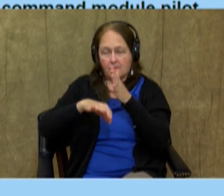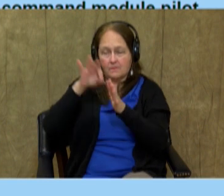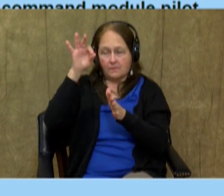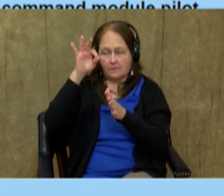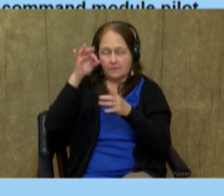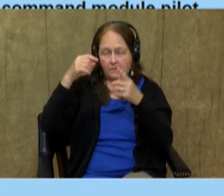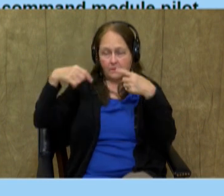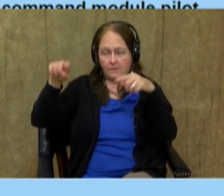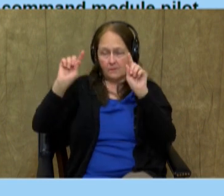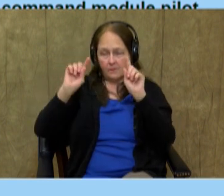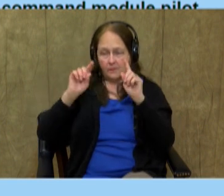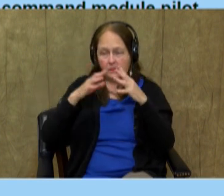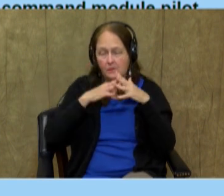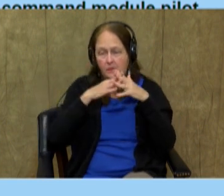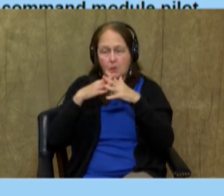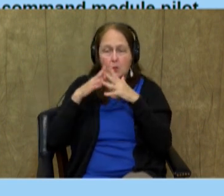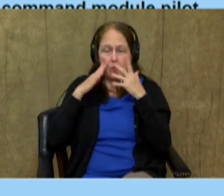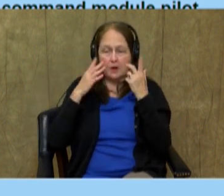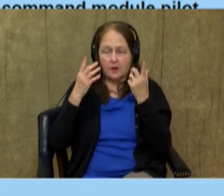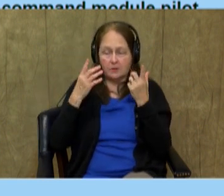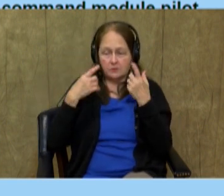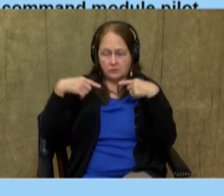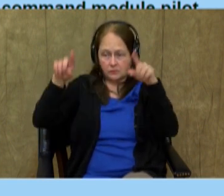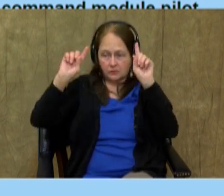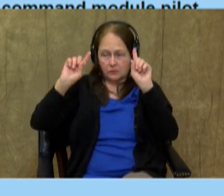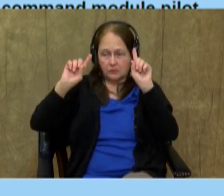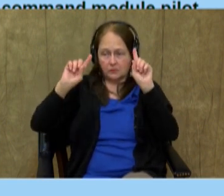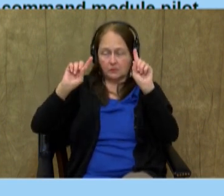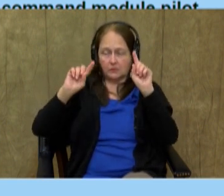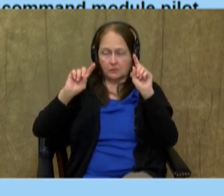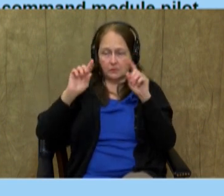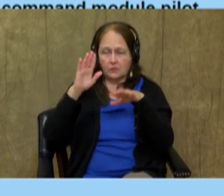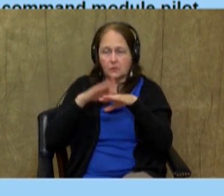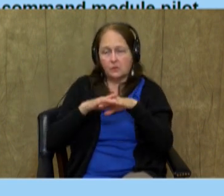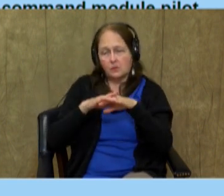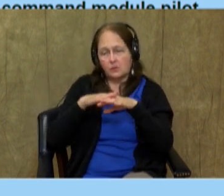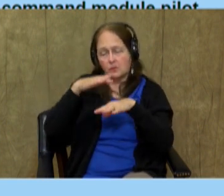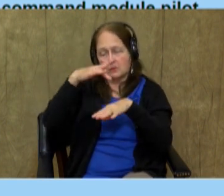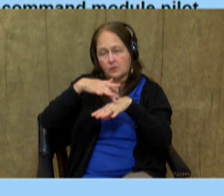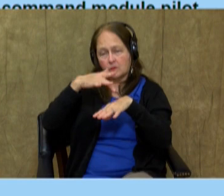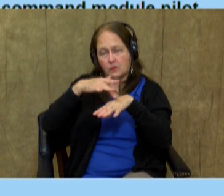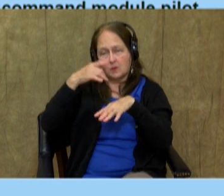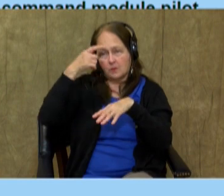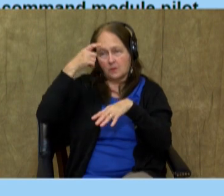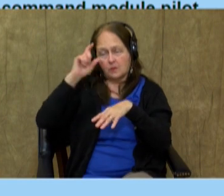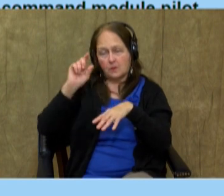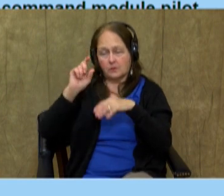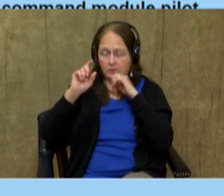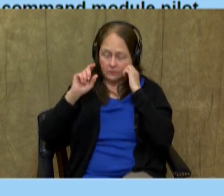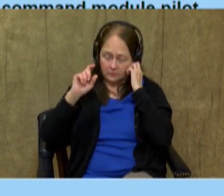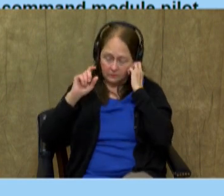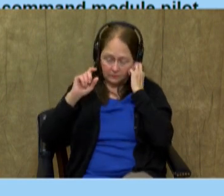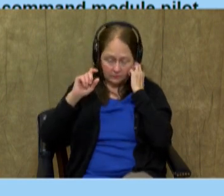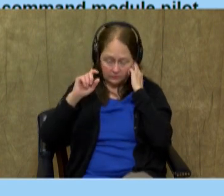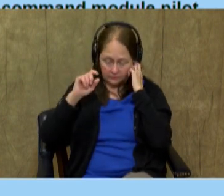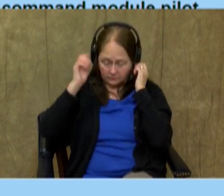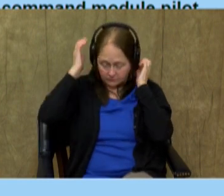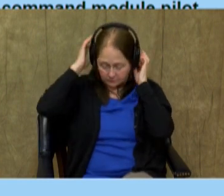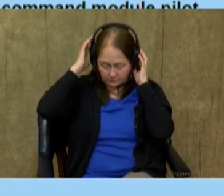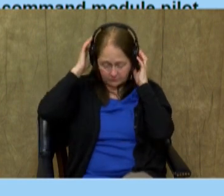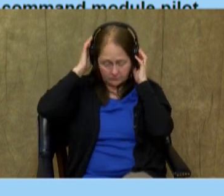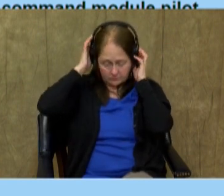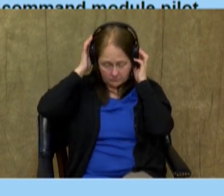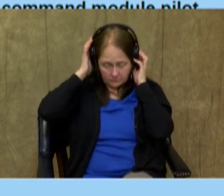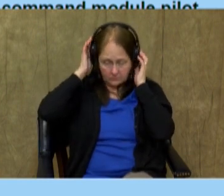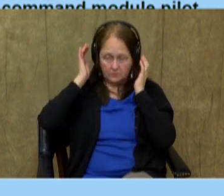finally, as Americans, we did it. We got to the moon, we landed on the moon. Now, I want to point something out here. In all of these